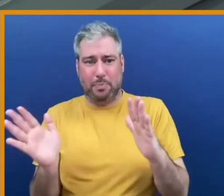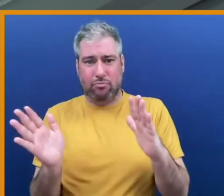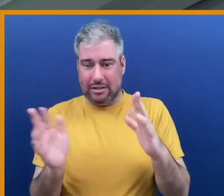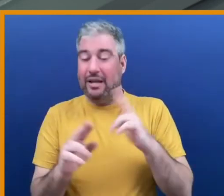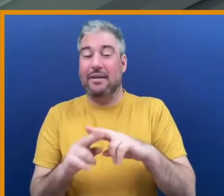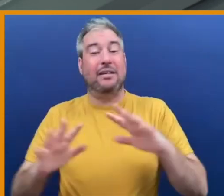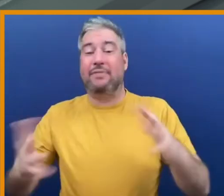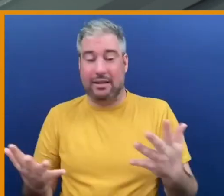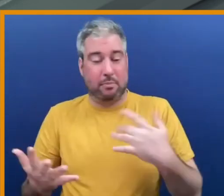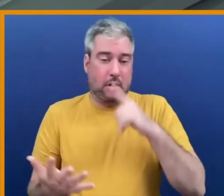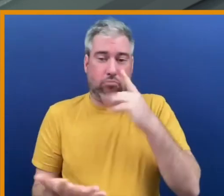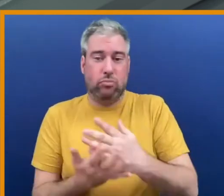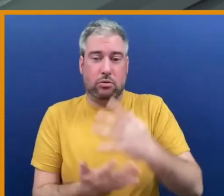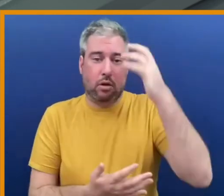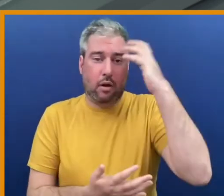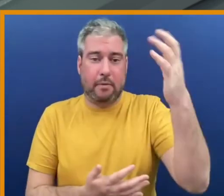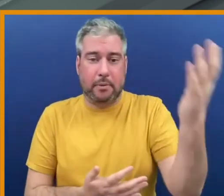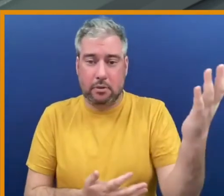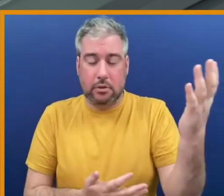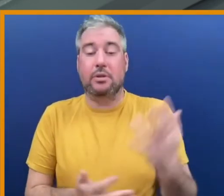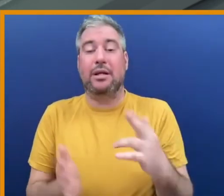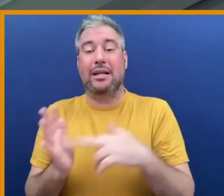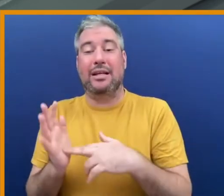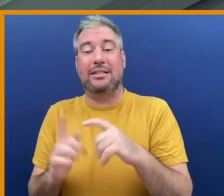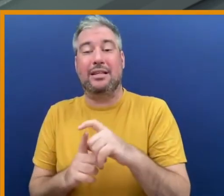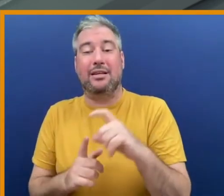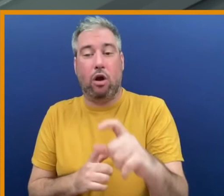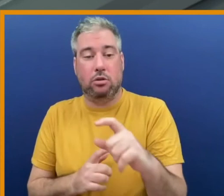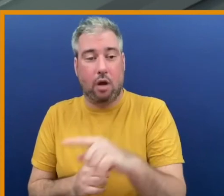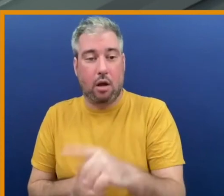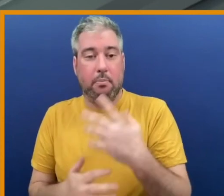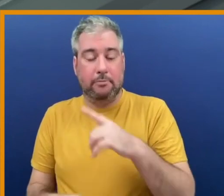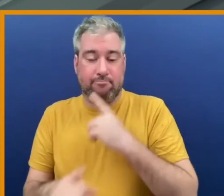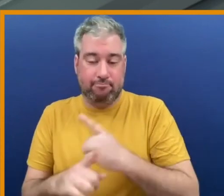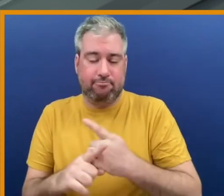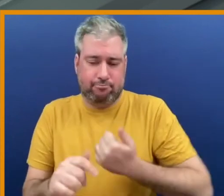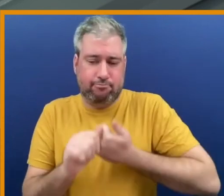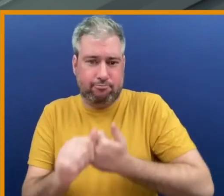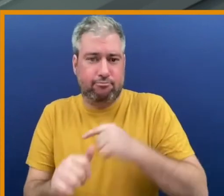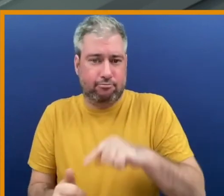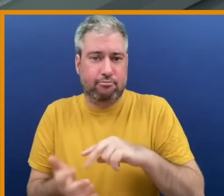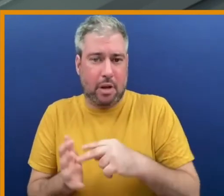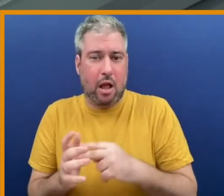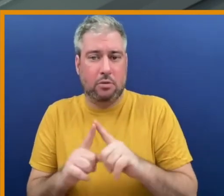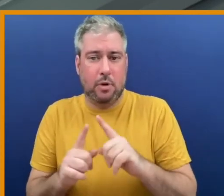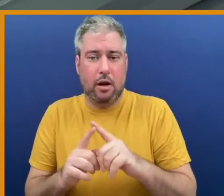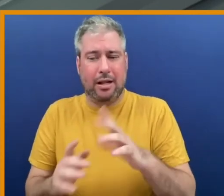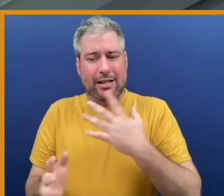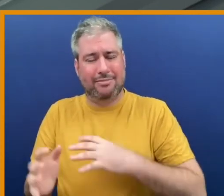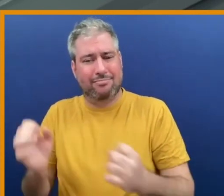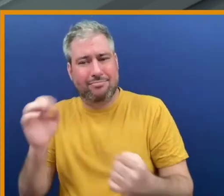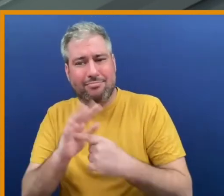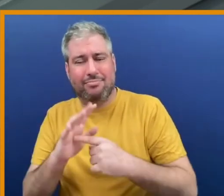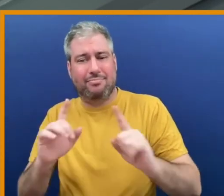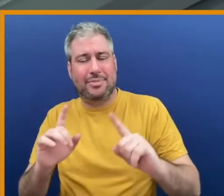highlighting the importance of good principles of governance. I'm really proud to be asked to submit this amendment